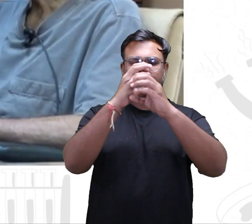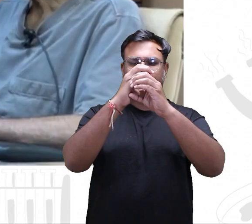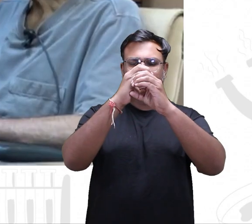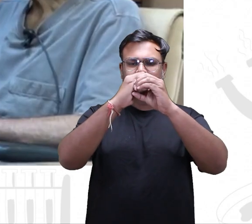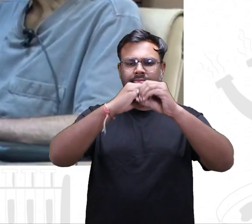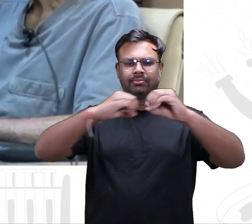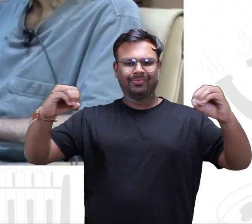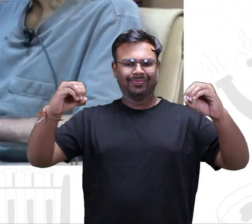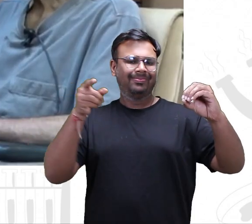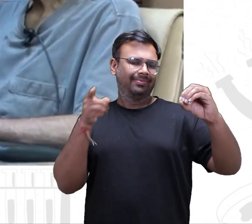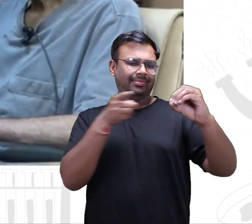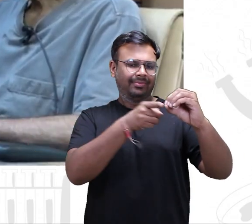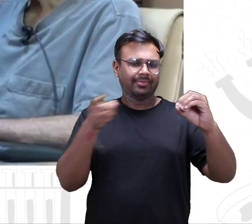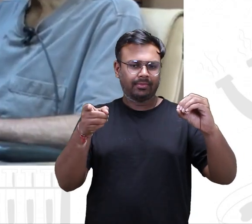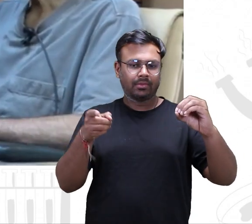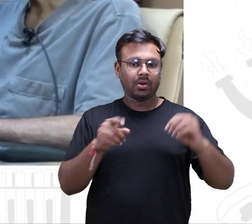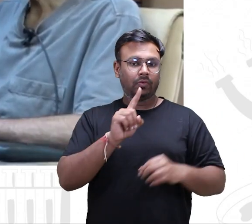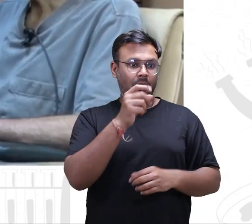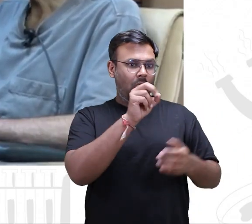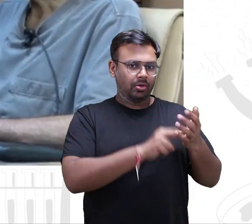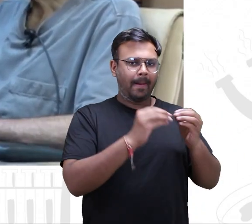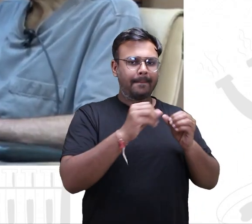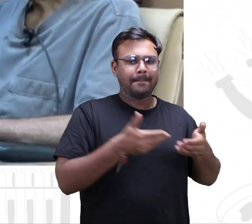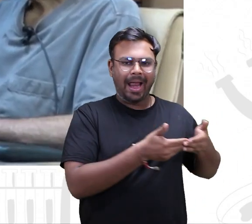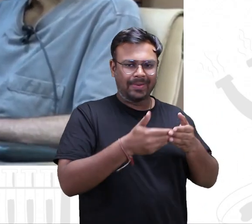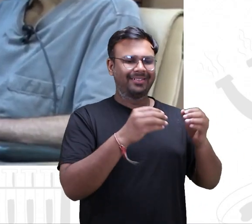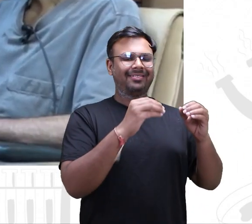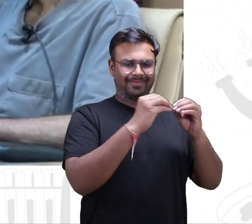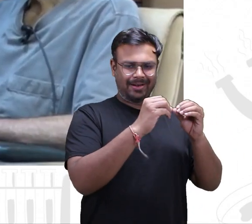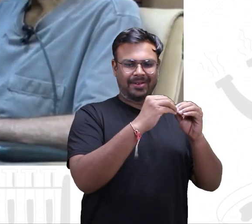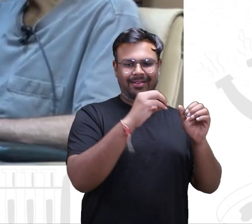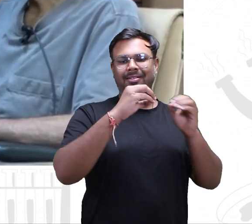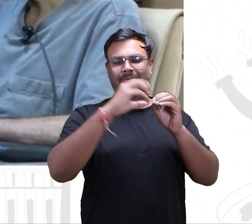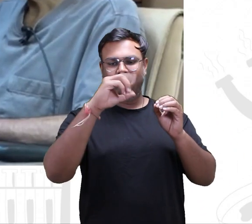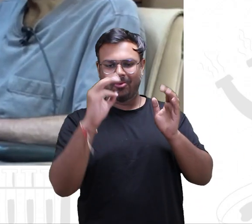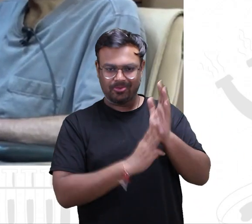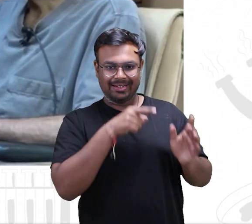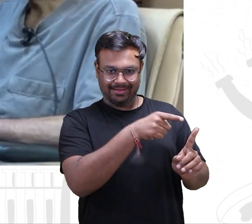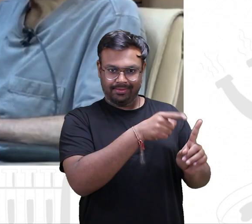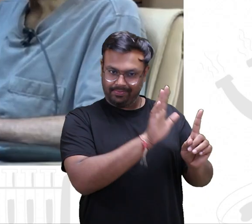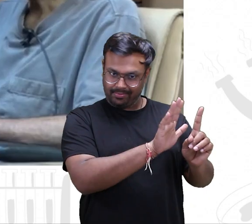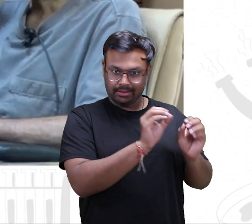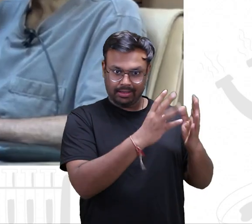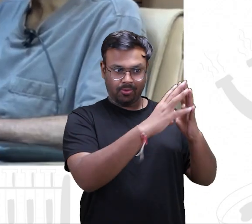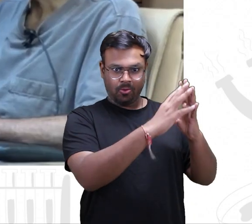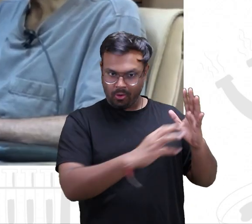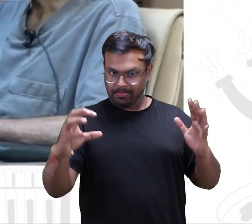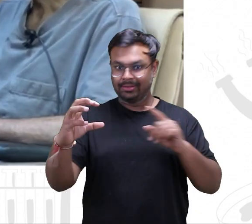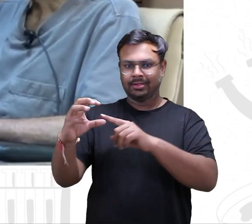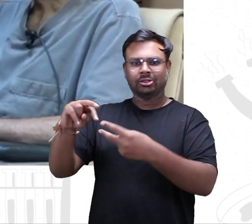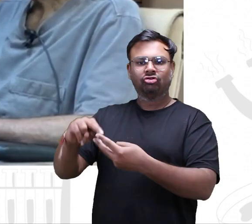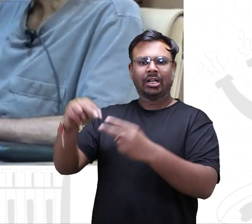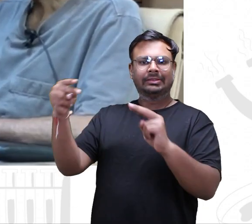meiotic genes. And we had to switch on baby boom, the rice copy of baby boom, not a